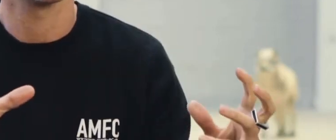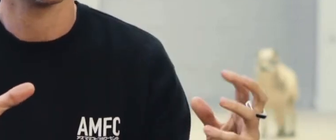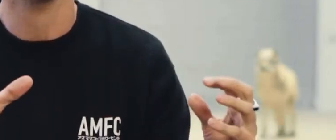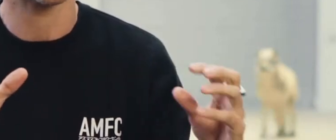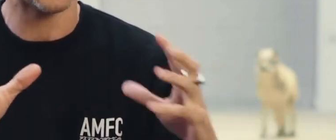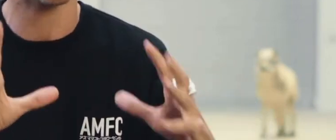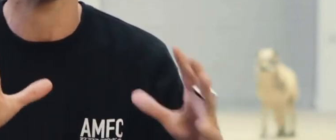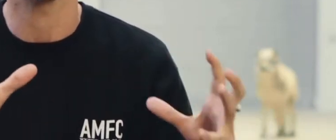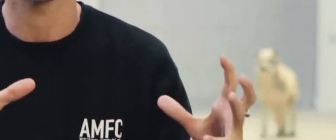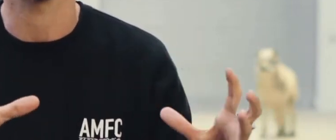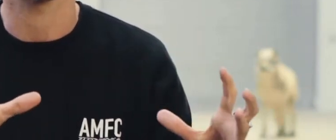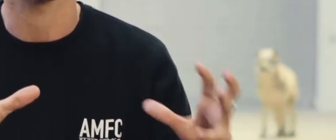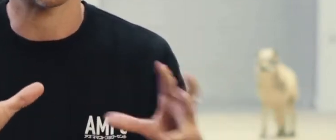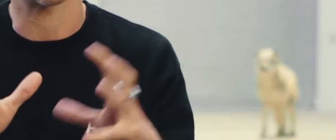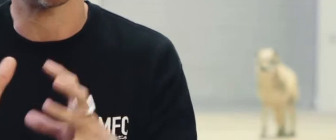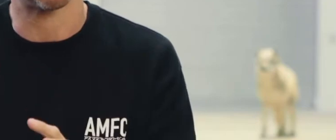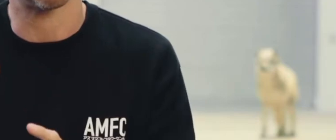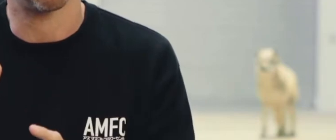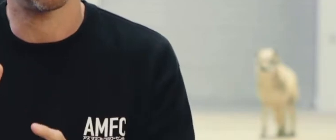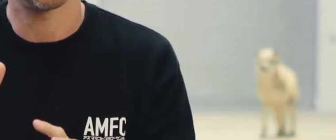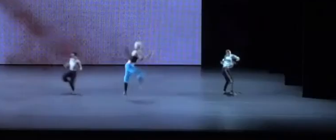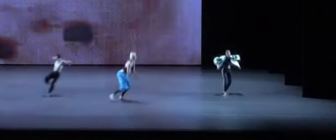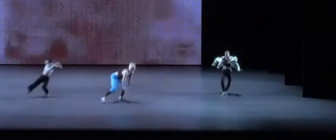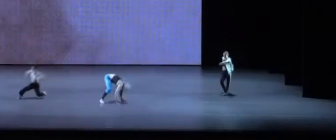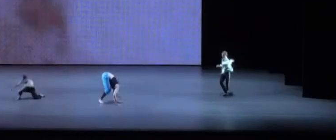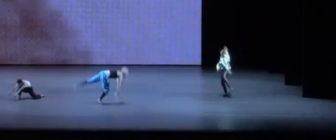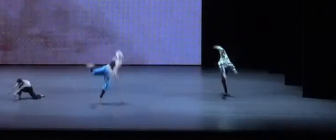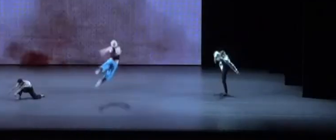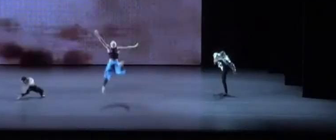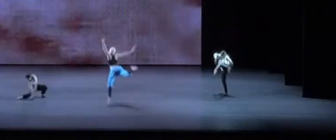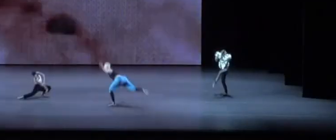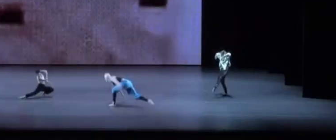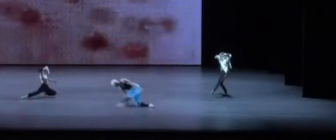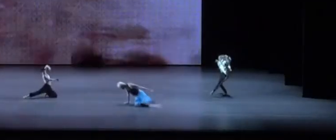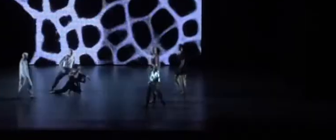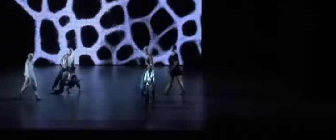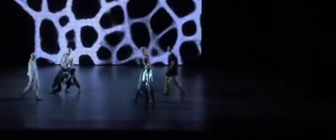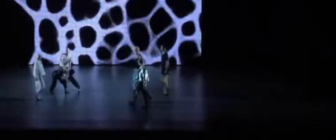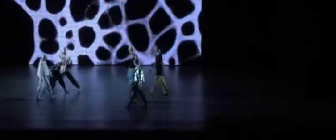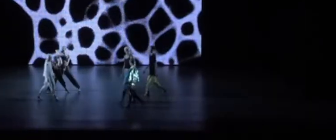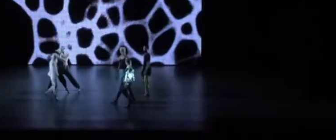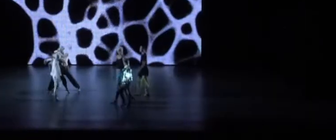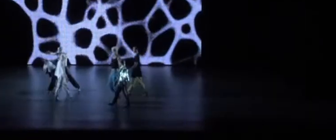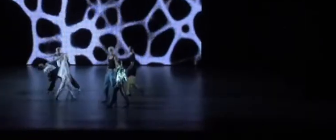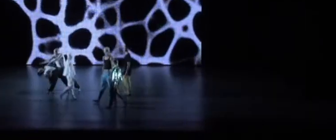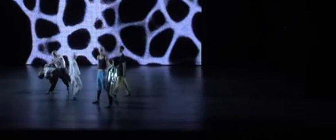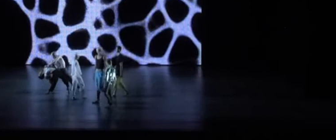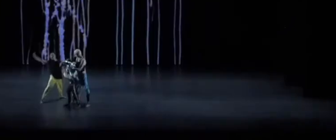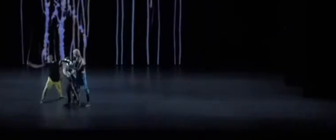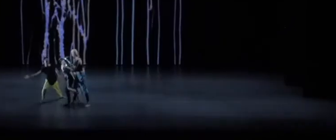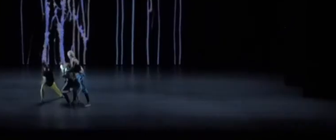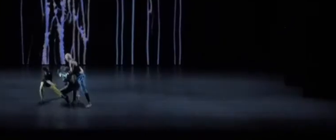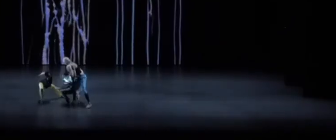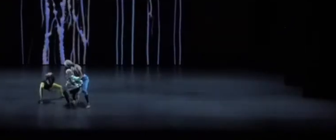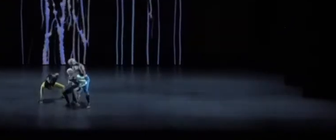choreography, is they inherently look different from things that we've made before. This was a technological marriage, if you like. It was that we were working together